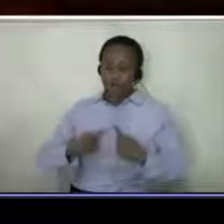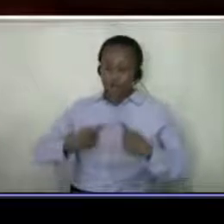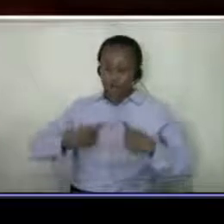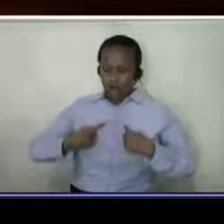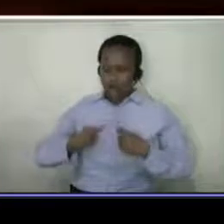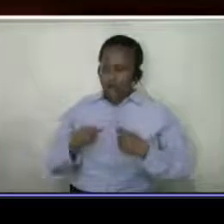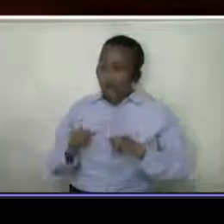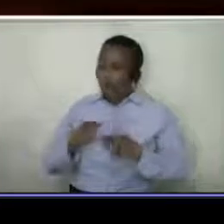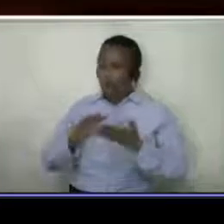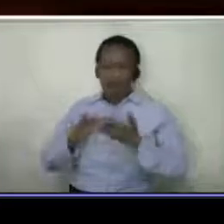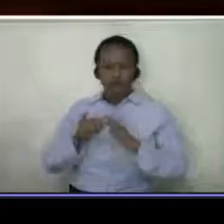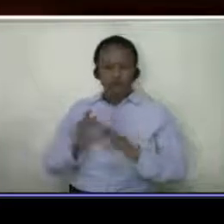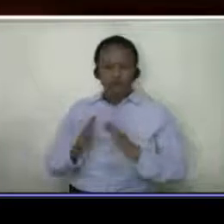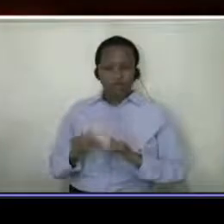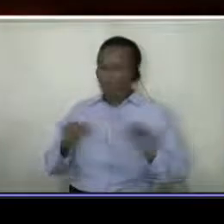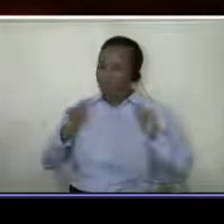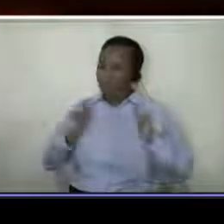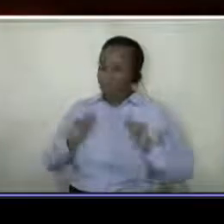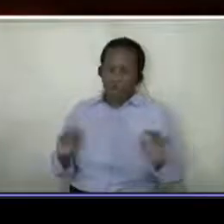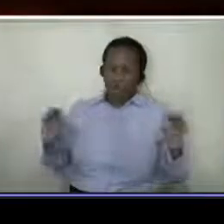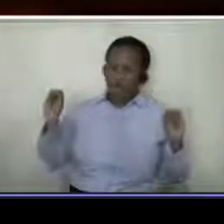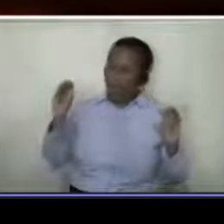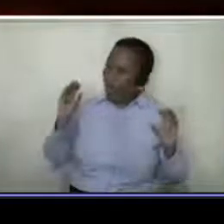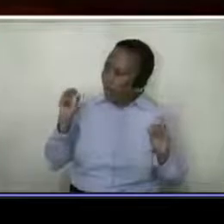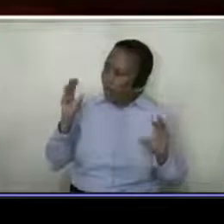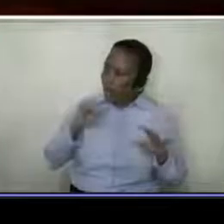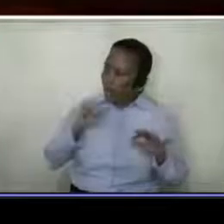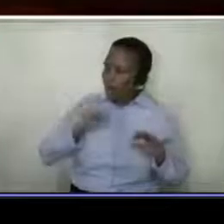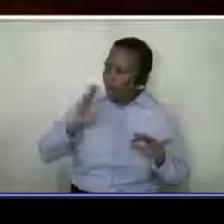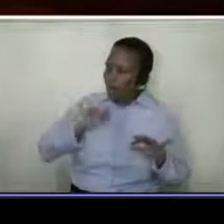talk. They want change, and change will come in